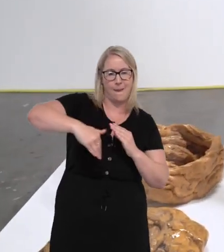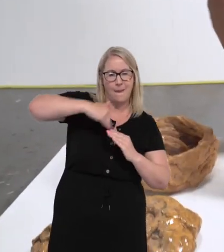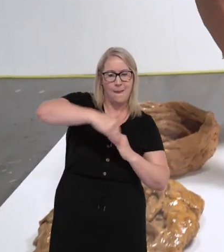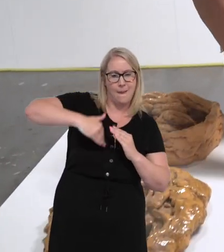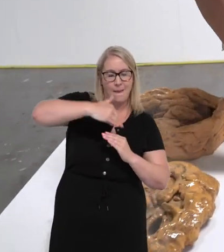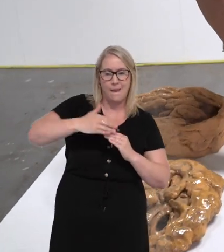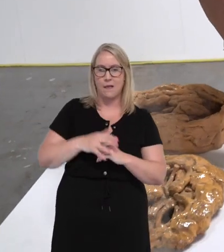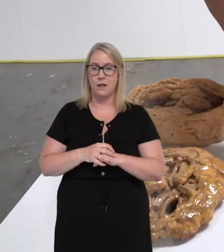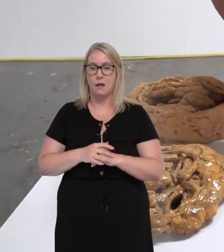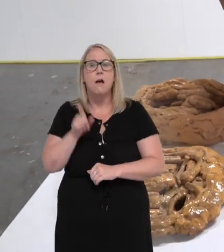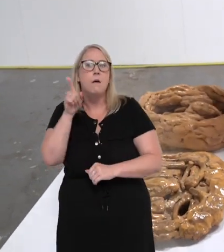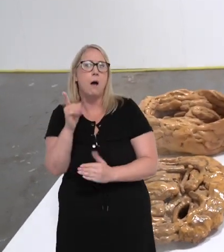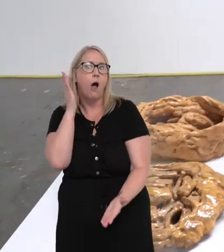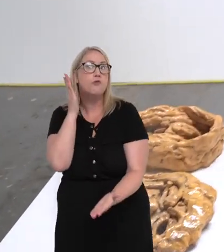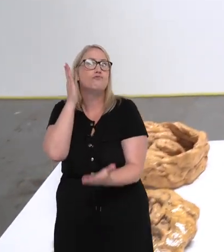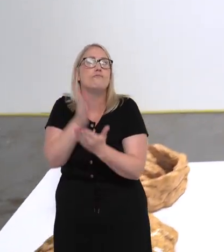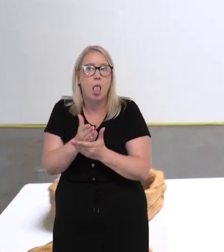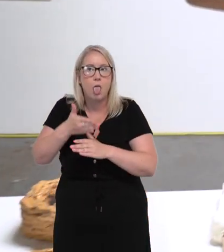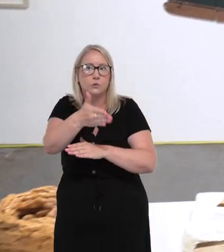But the real saw that he would have in his hand,